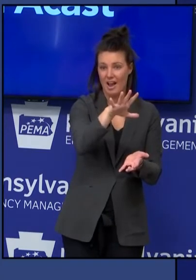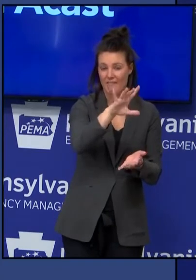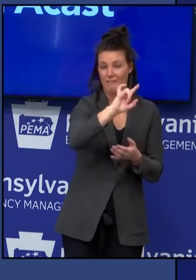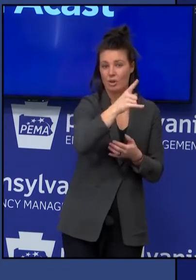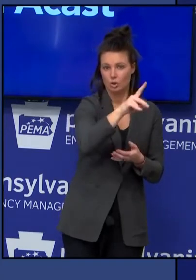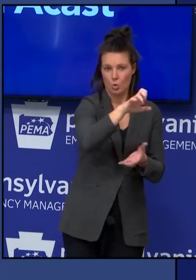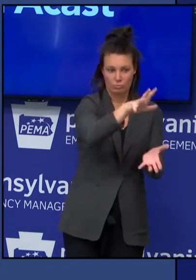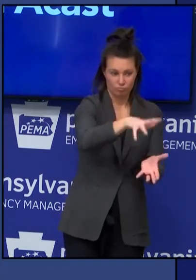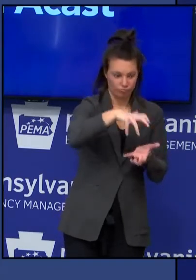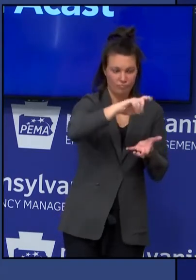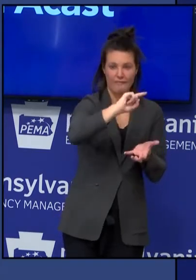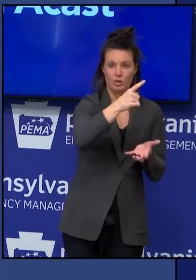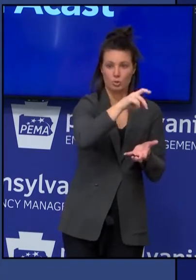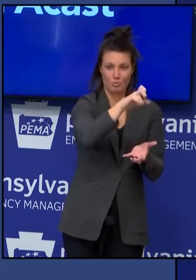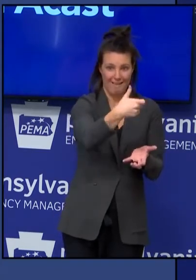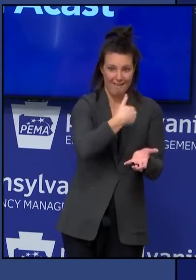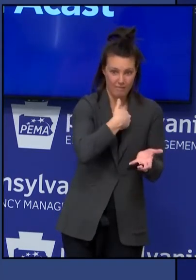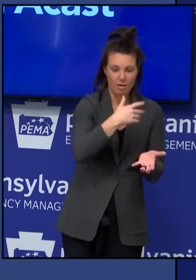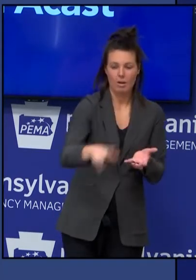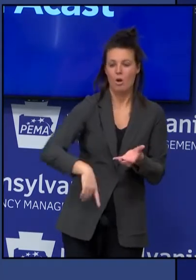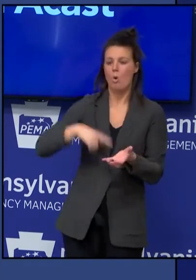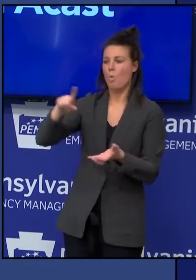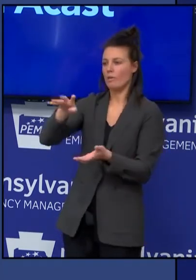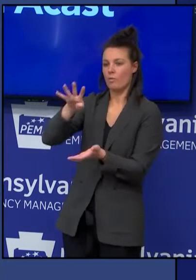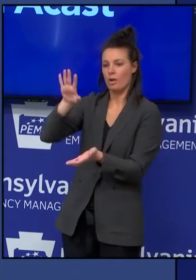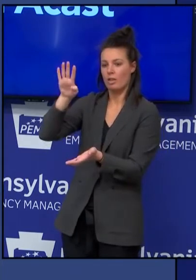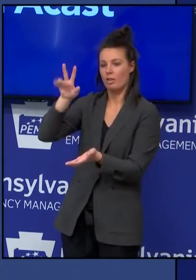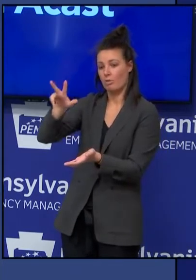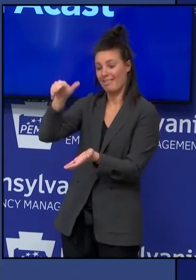183,575 first doses of vaccine and